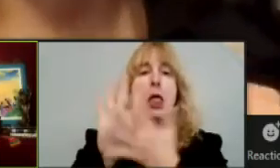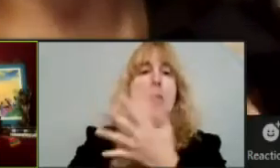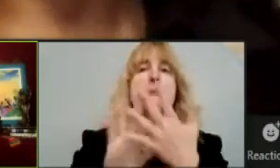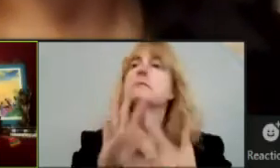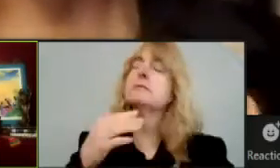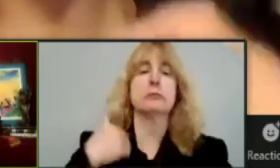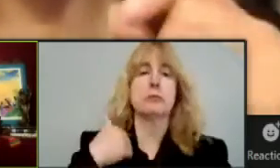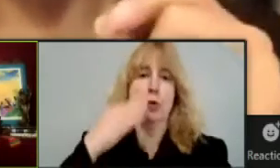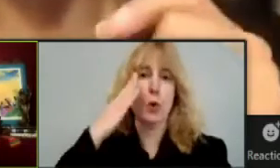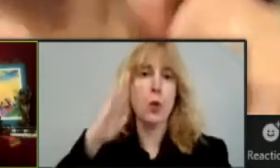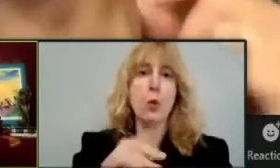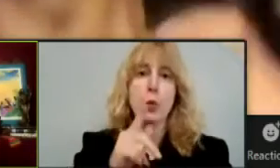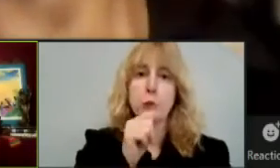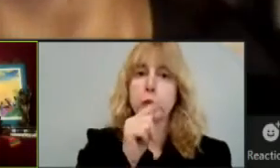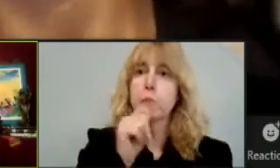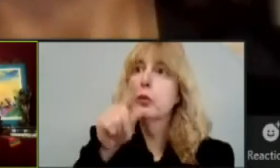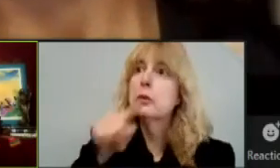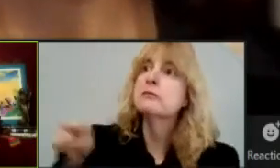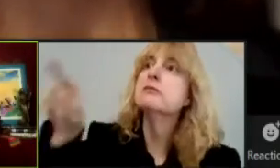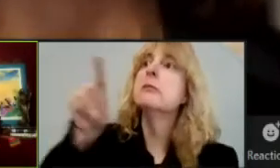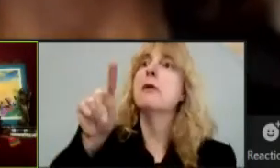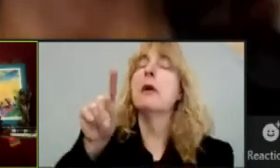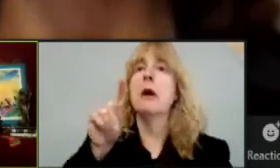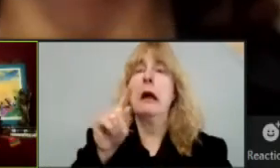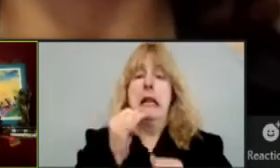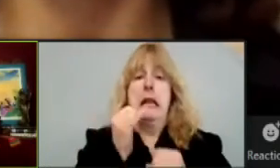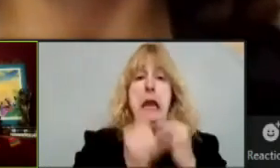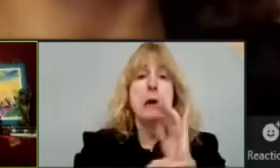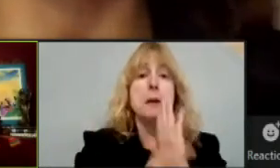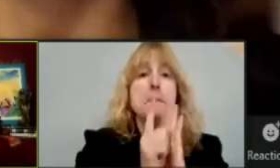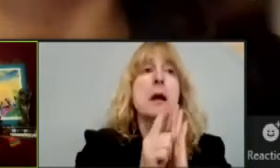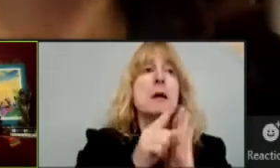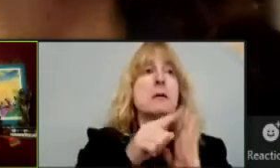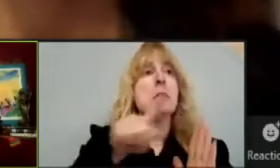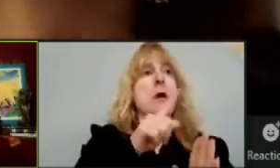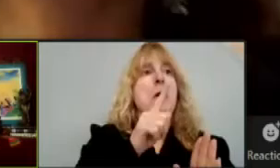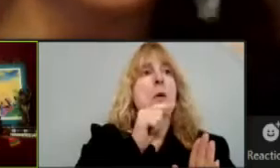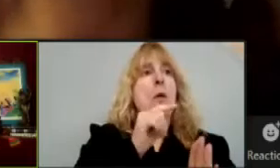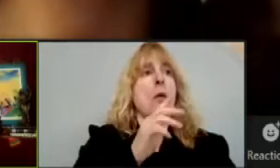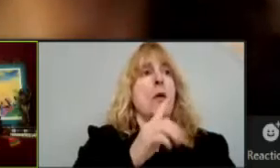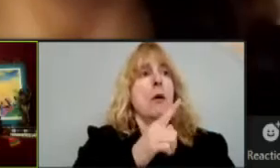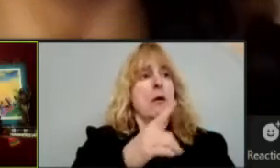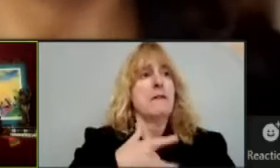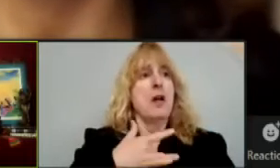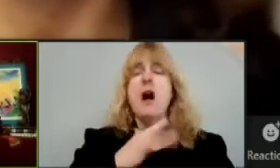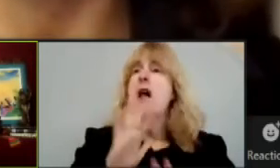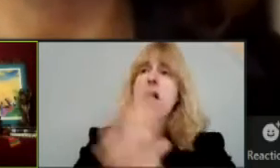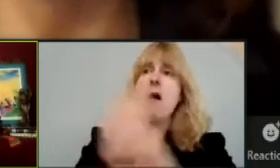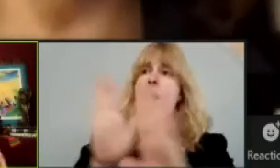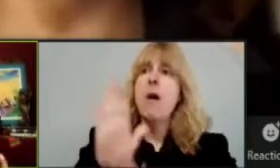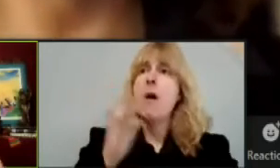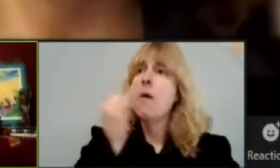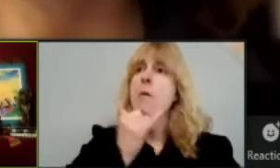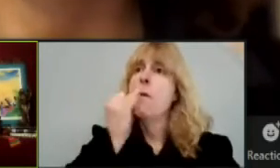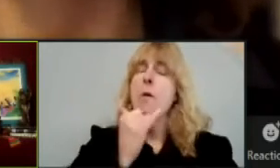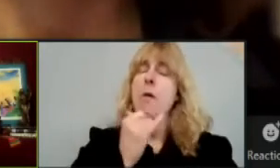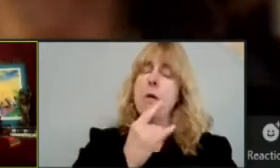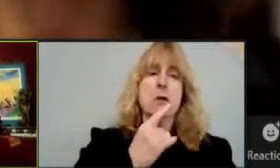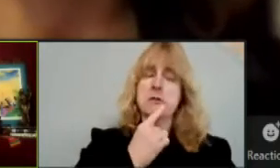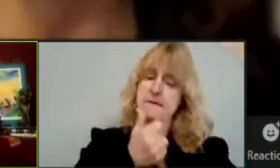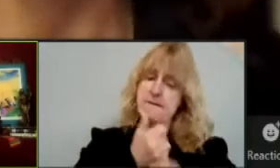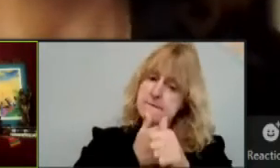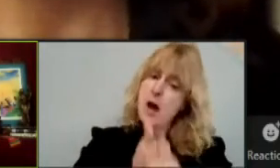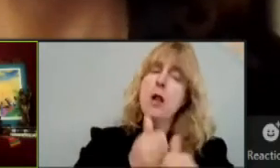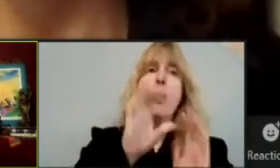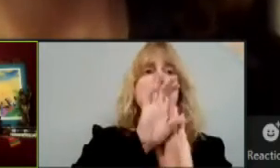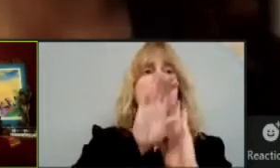minute, found a smidgen of integrity to stand up for the Constitution and not to be manipulated, not only by this